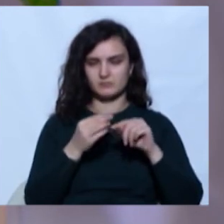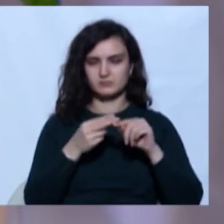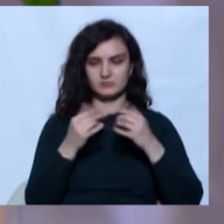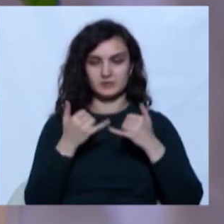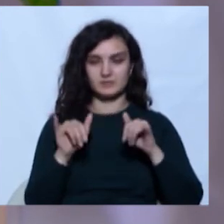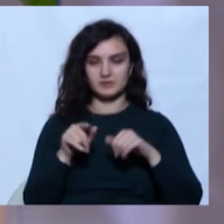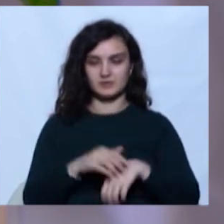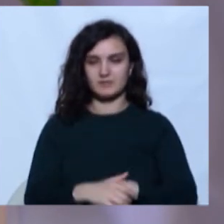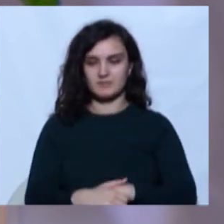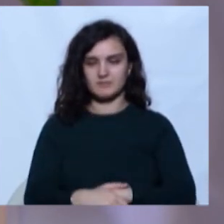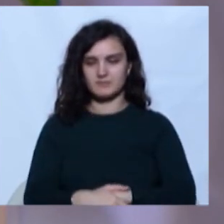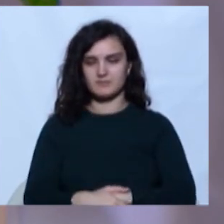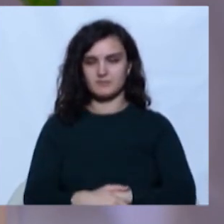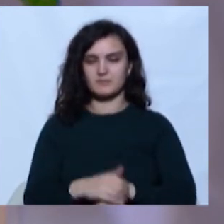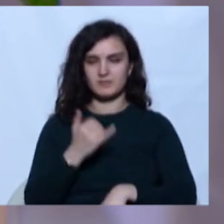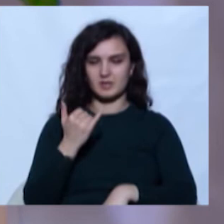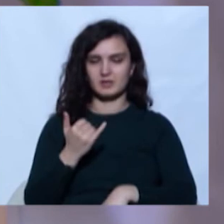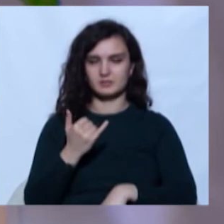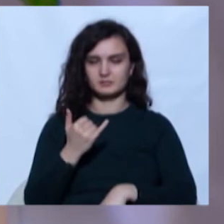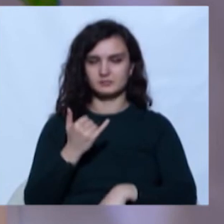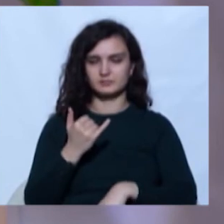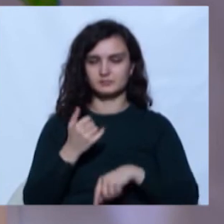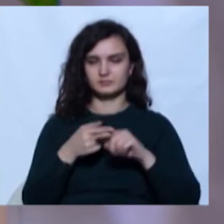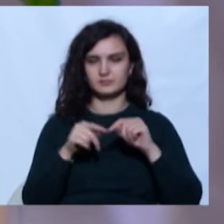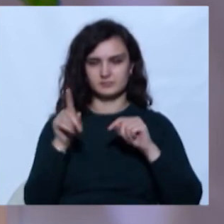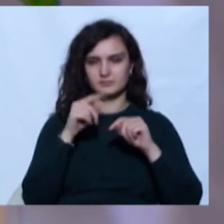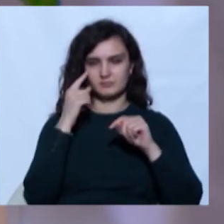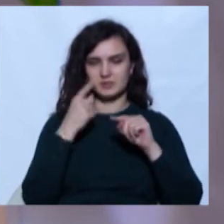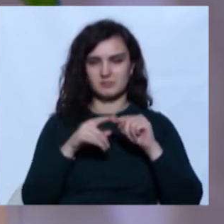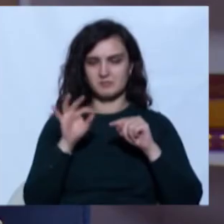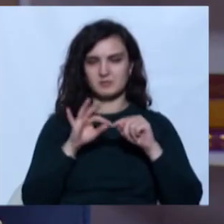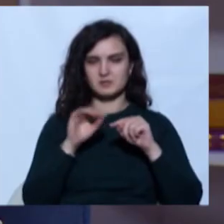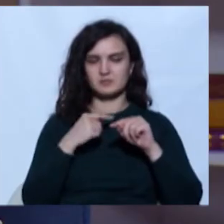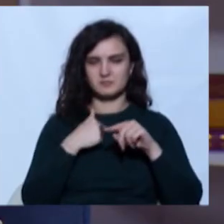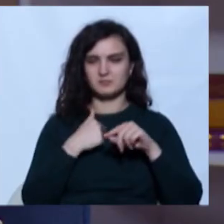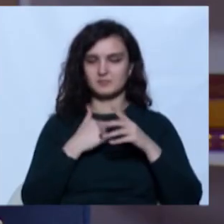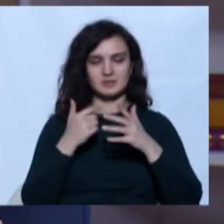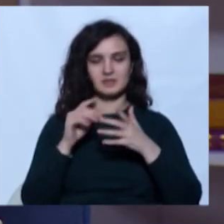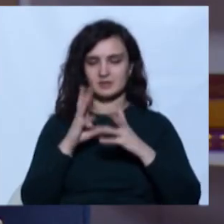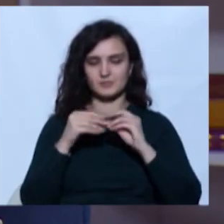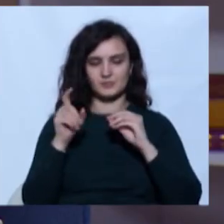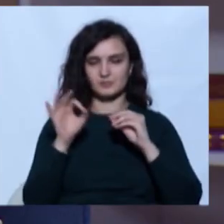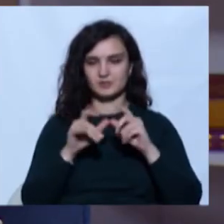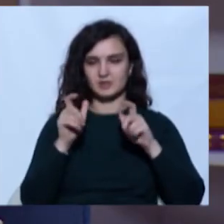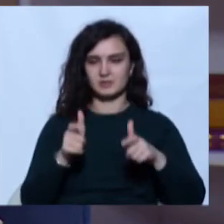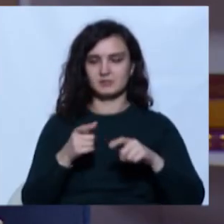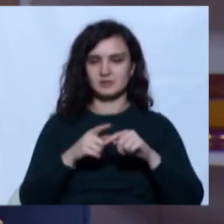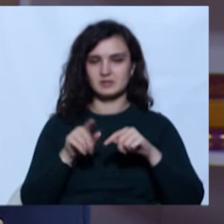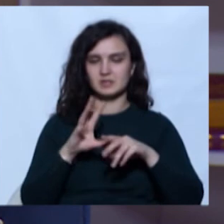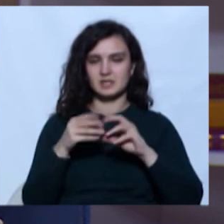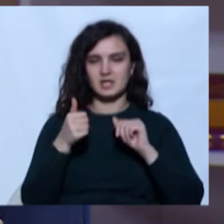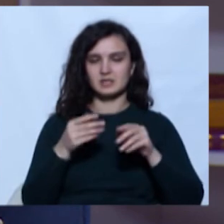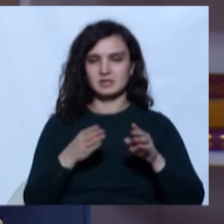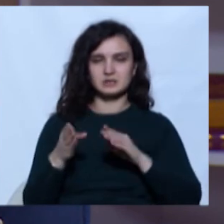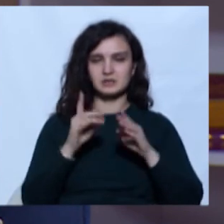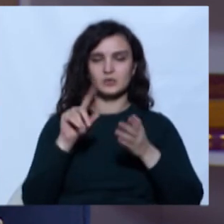surprising. Now, what do you think about that? I completely agree, Daryl. This is a great way for